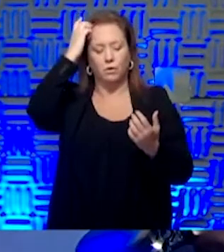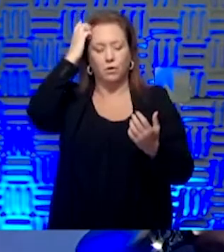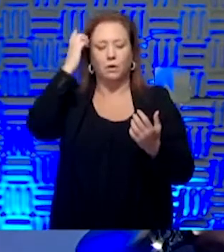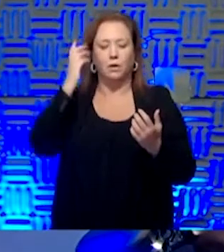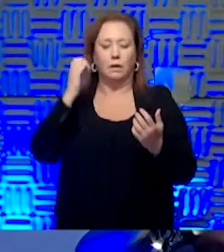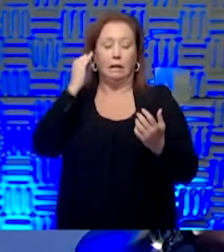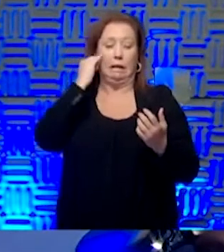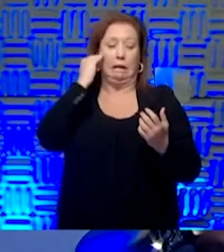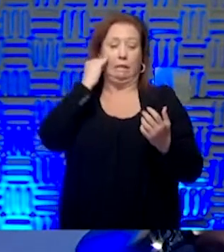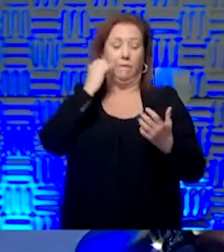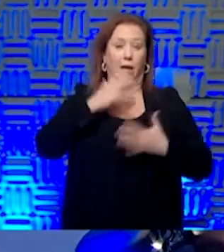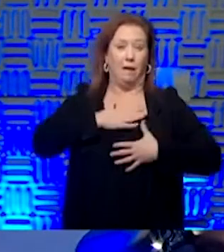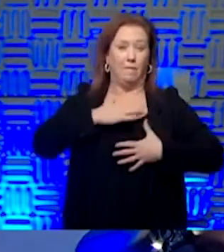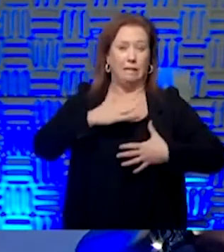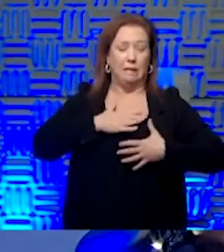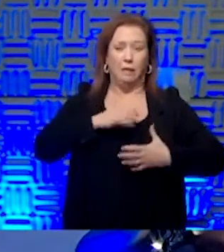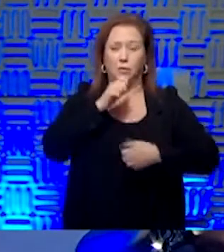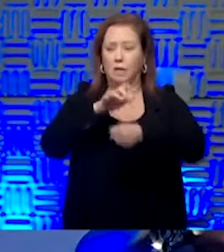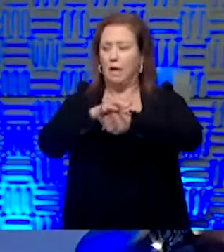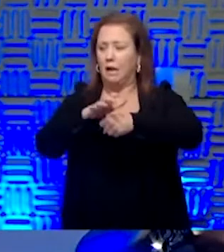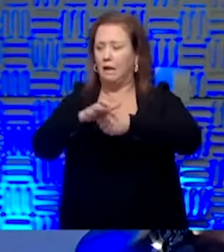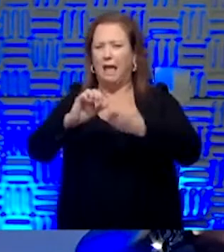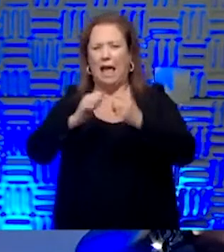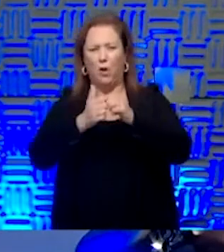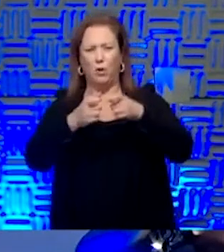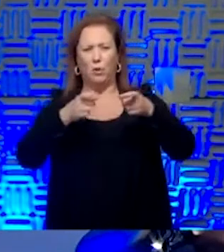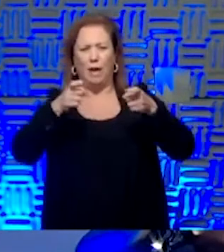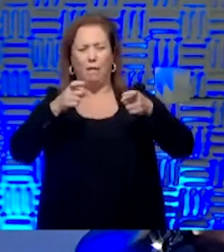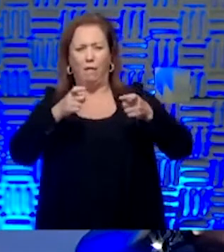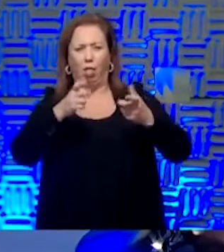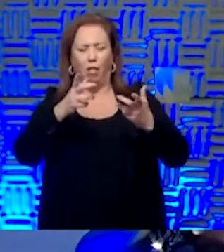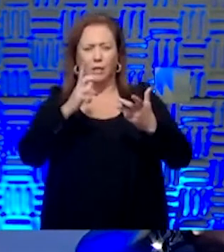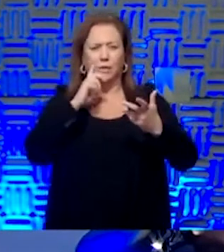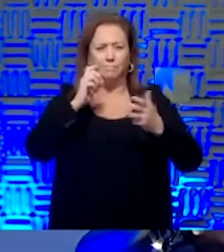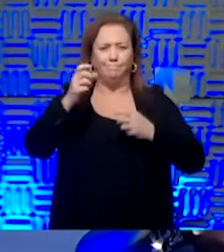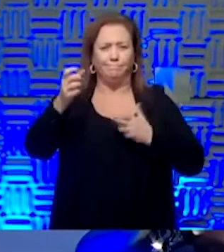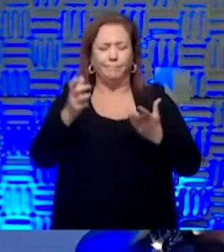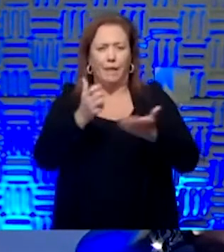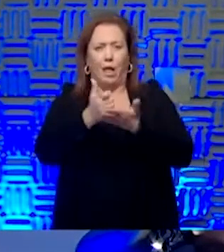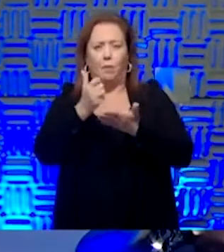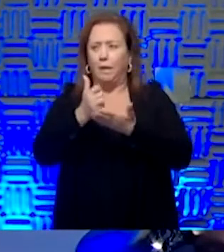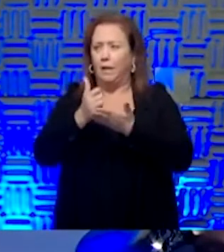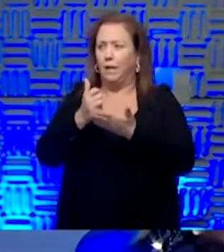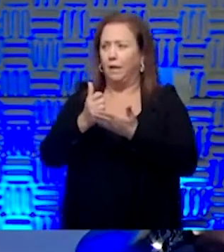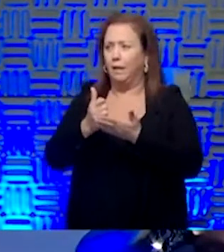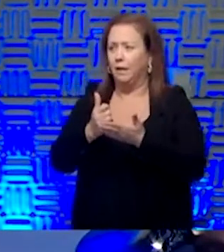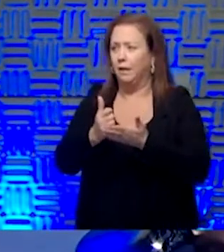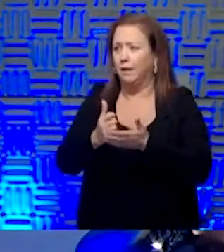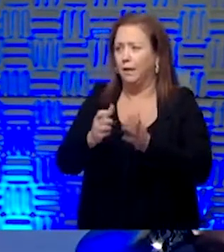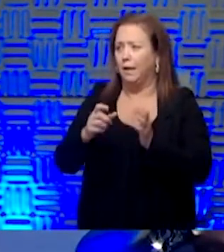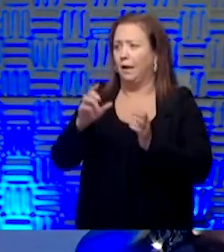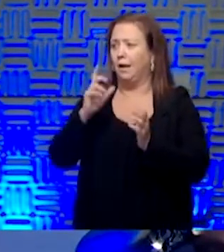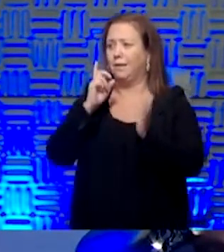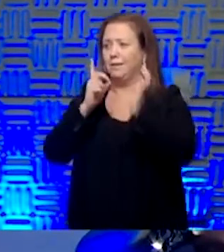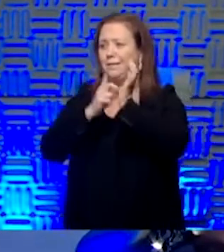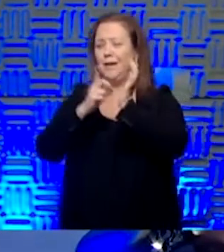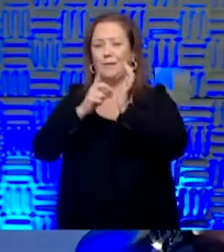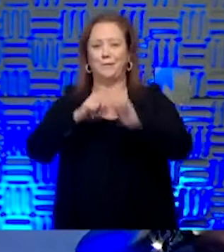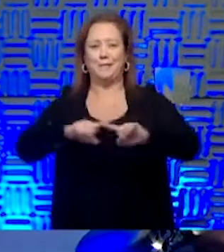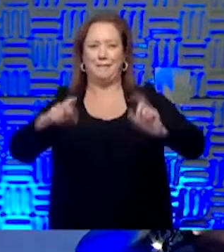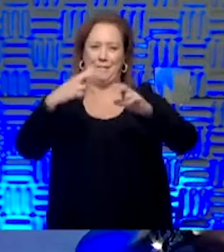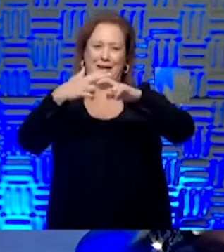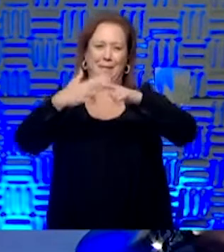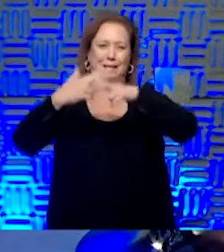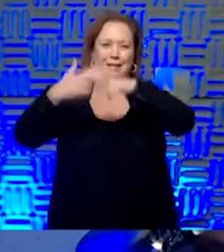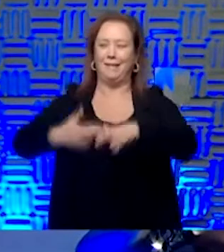there's a shortage of ventilators? How do you handle triage? Great question. Okay, KPW. Sorry, I've been calling her different names for a